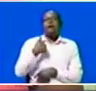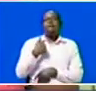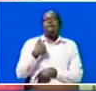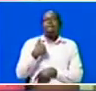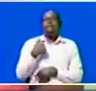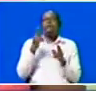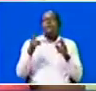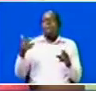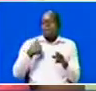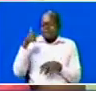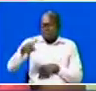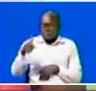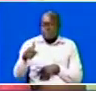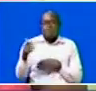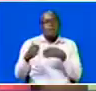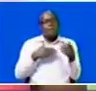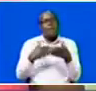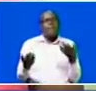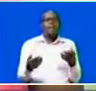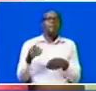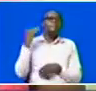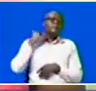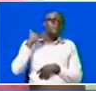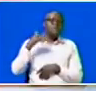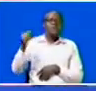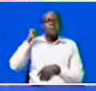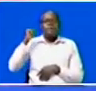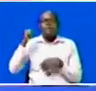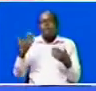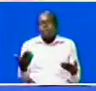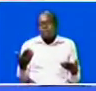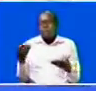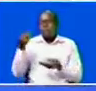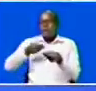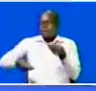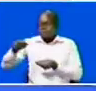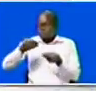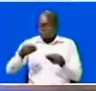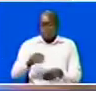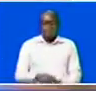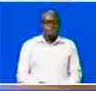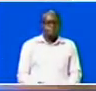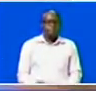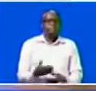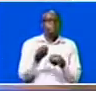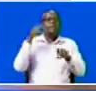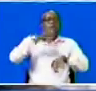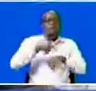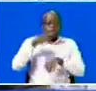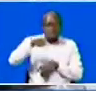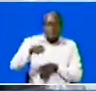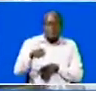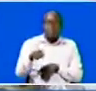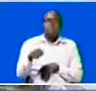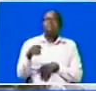have this coming in and it can be either criminal, political, or it can just be economical. Anadokeza kuwa mara nyingi madini haya